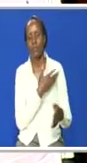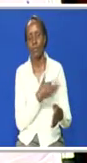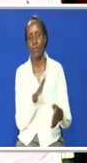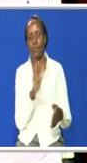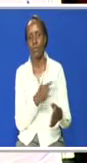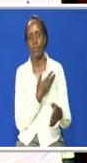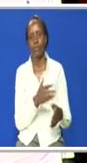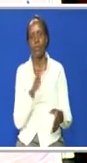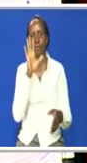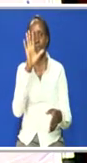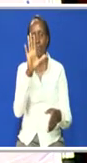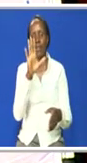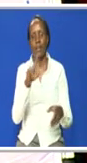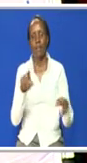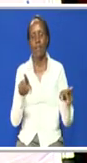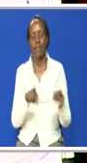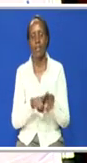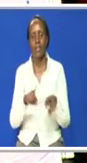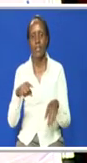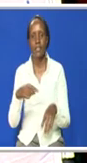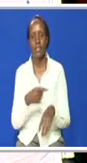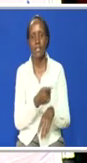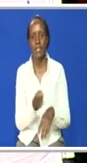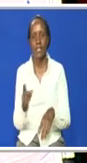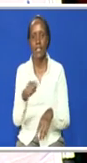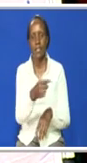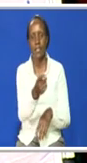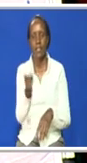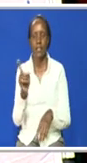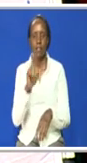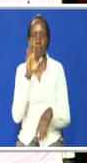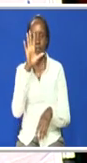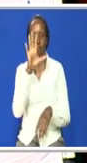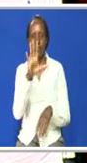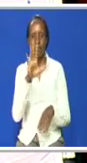5 like a snake. 5 like